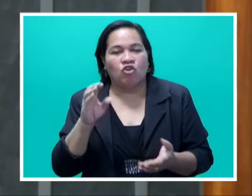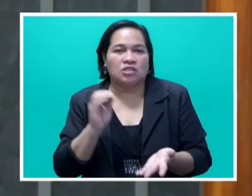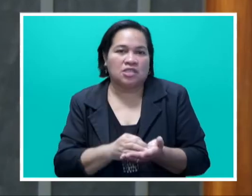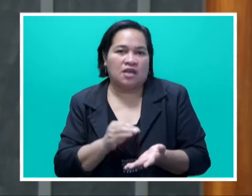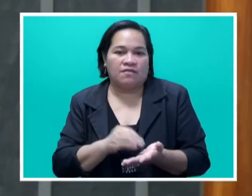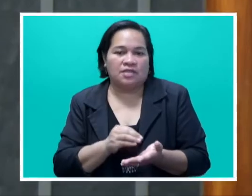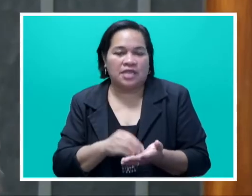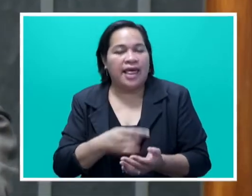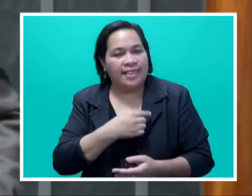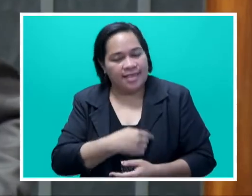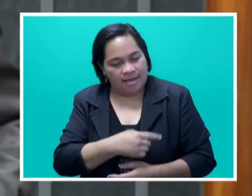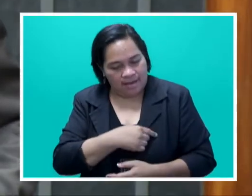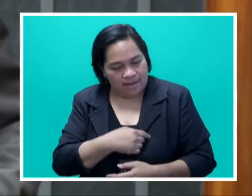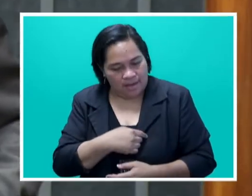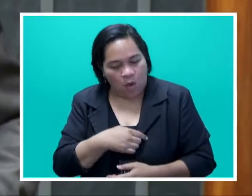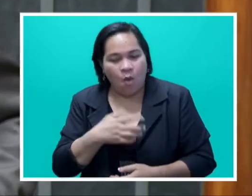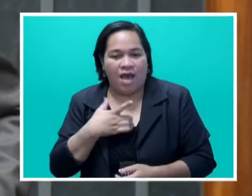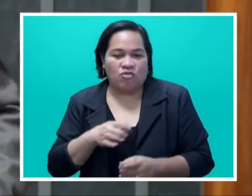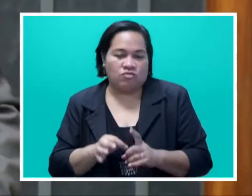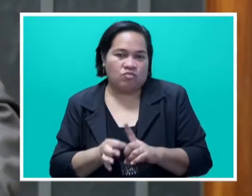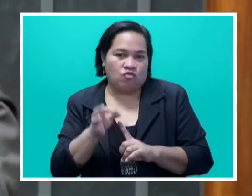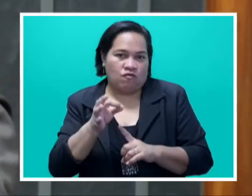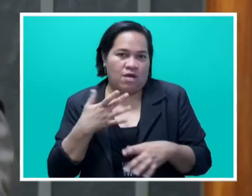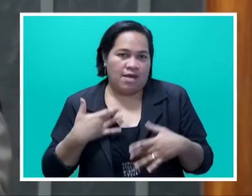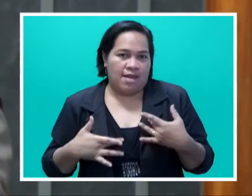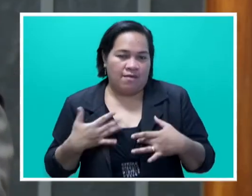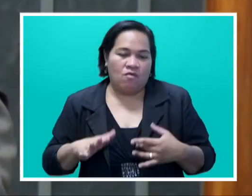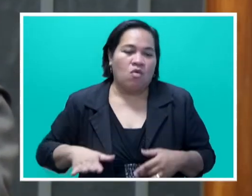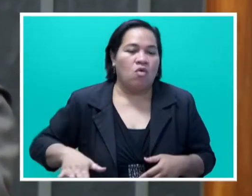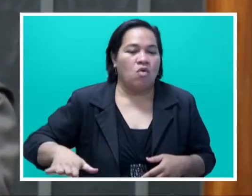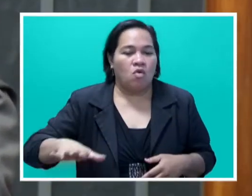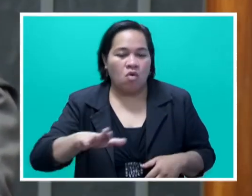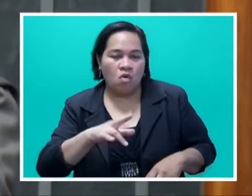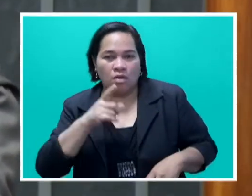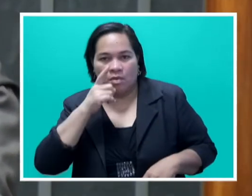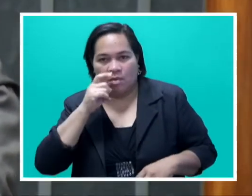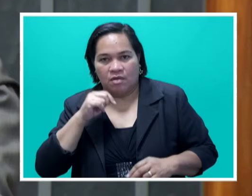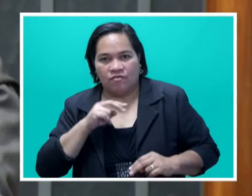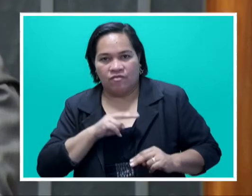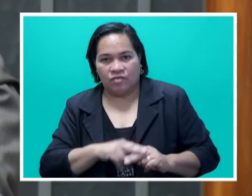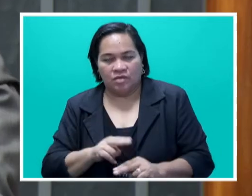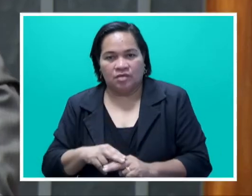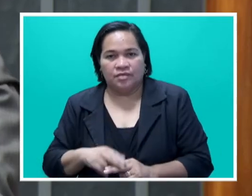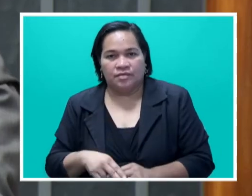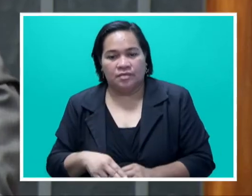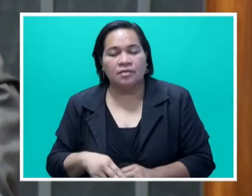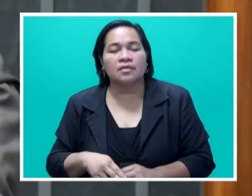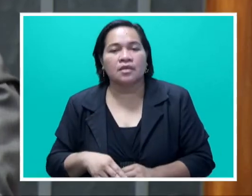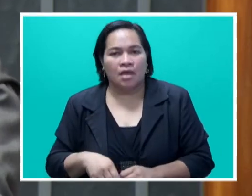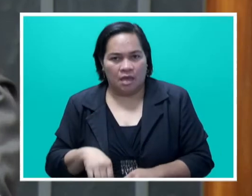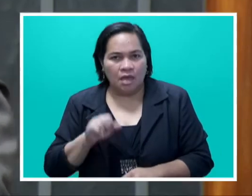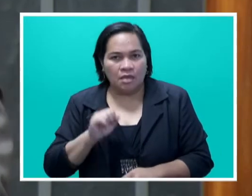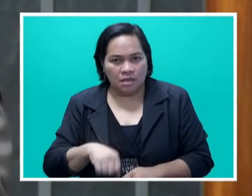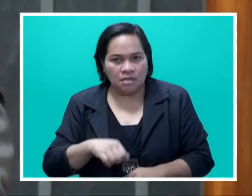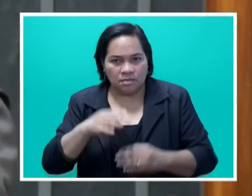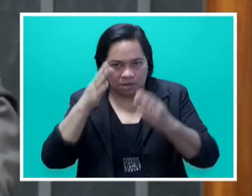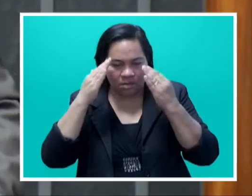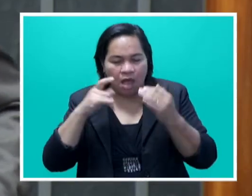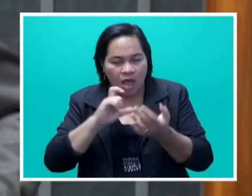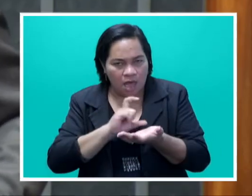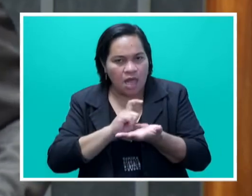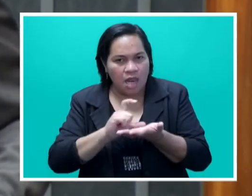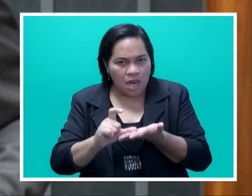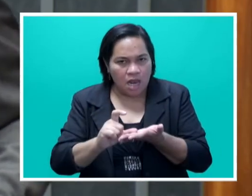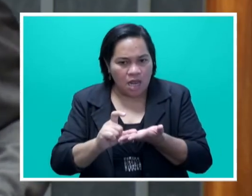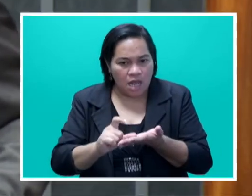dedication to bettering the lives for all Fijians. And it is clear, Mr. Speaker, sir, the